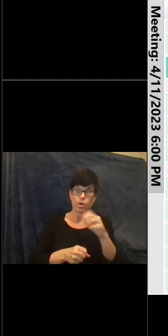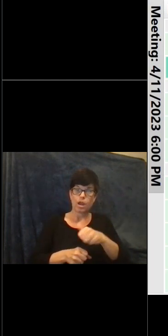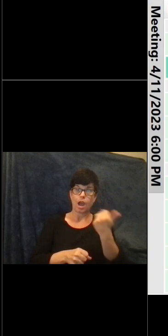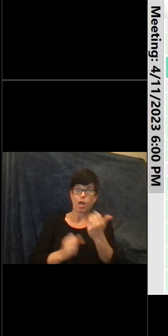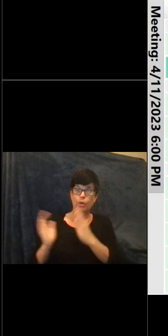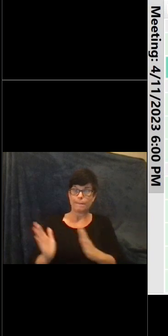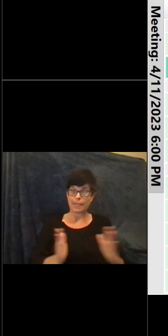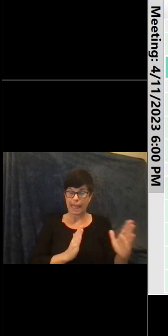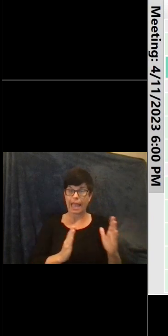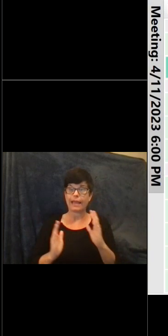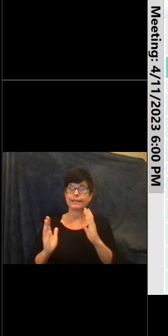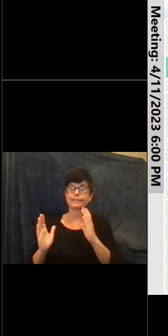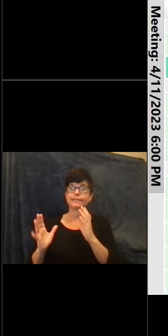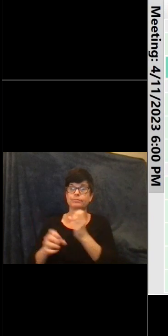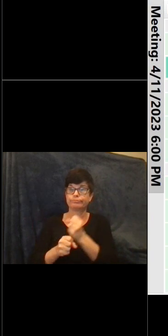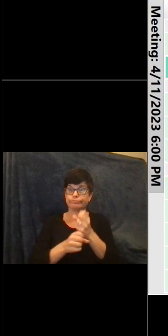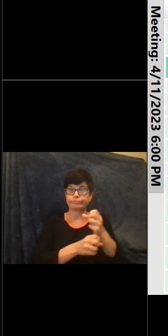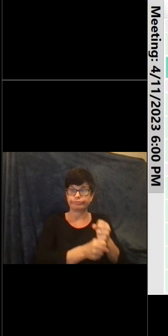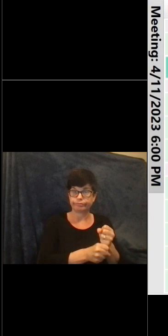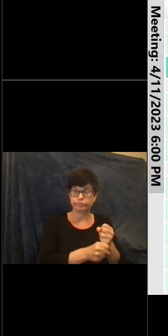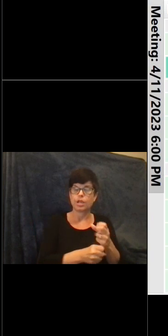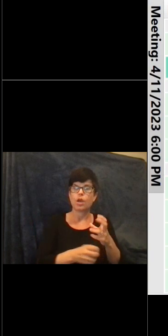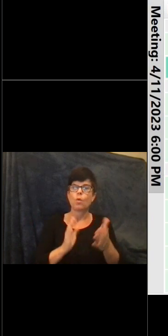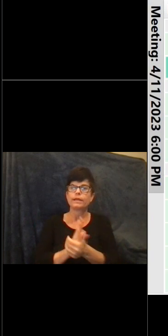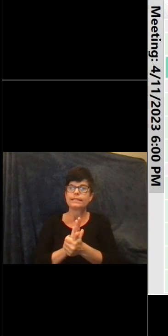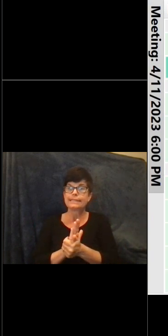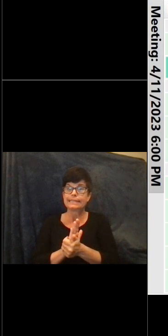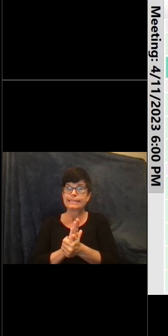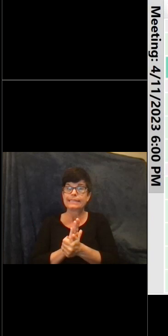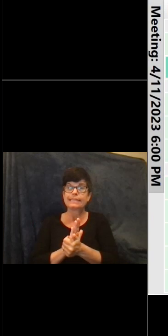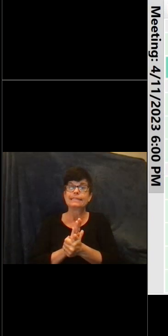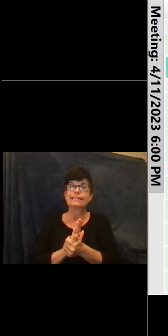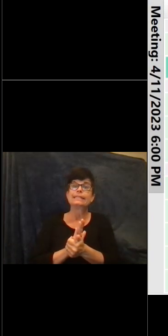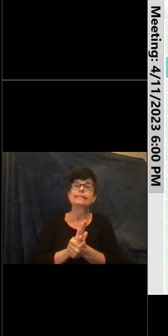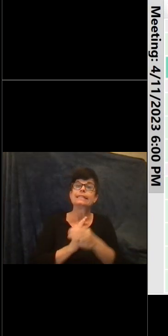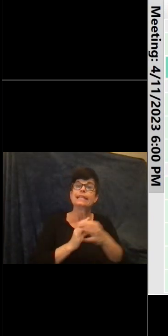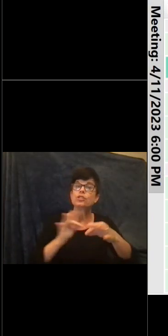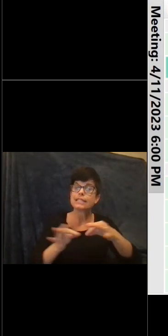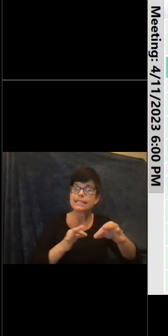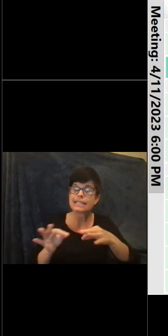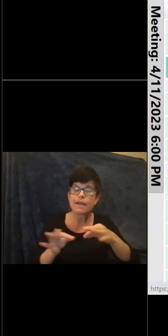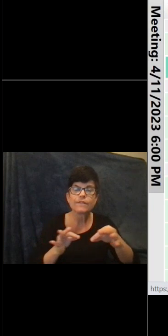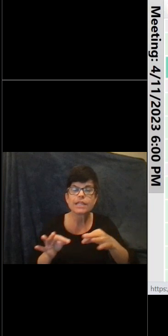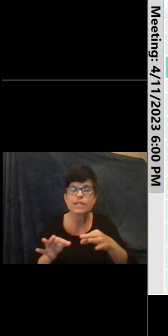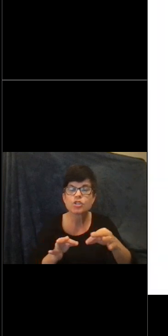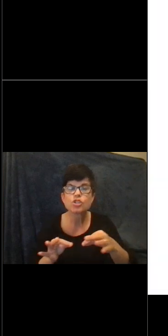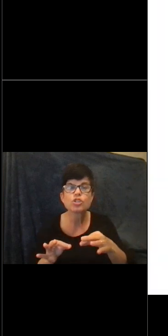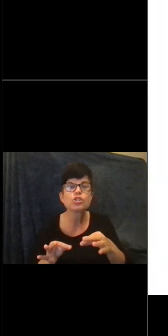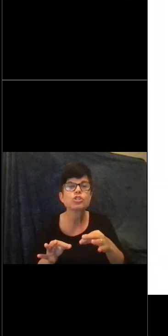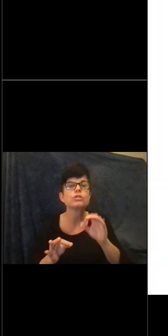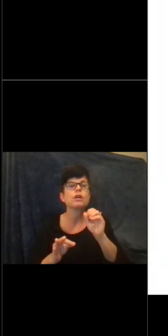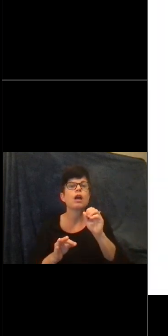We've attached also the definition of slum and blight in there just for a reference. Our goal is really